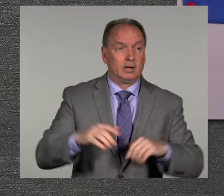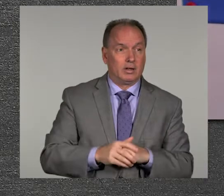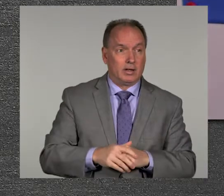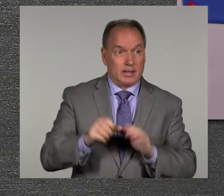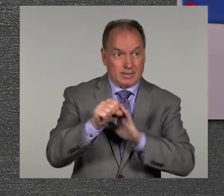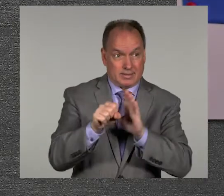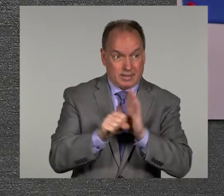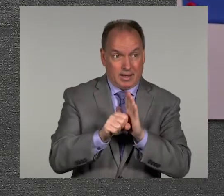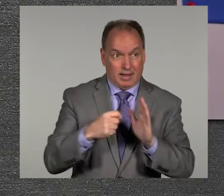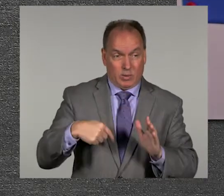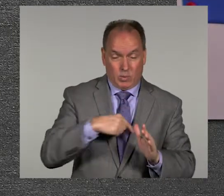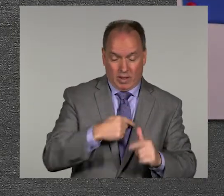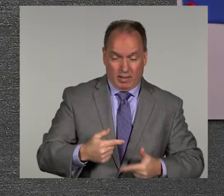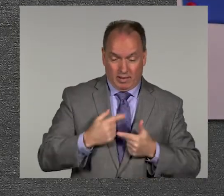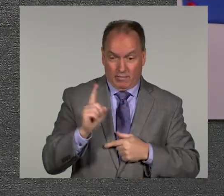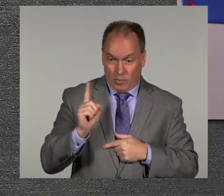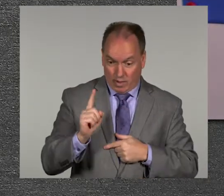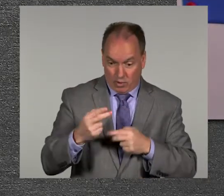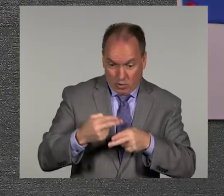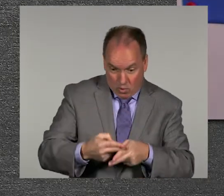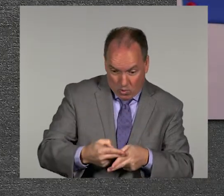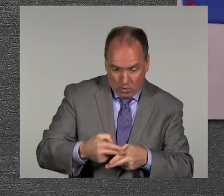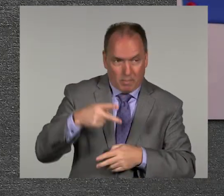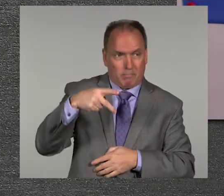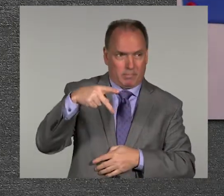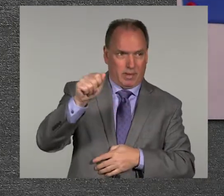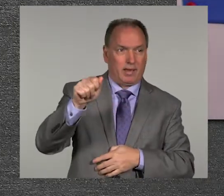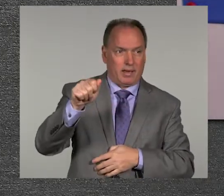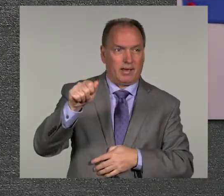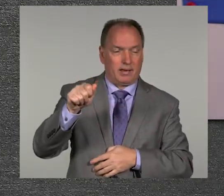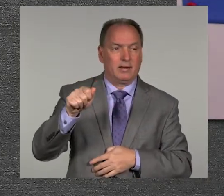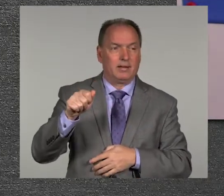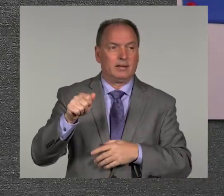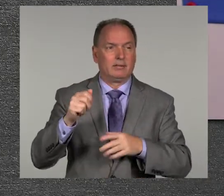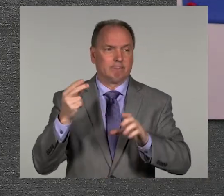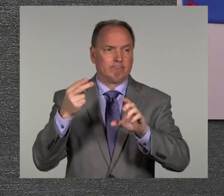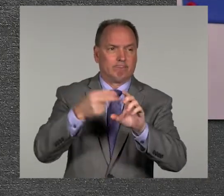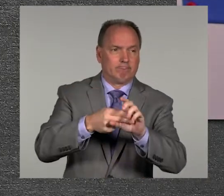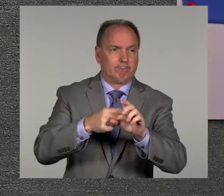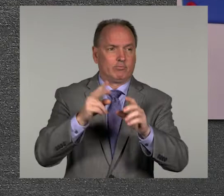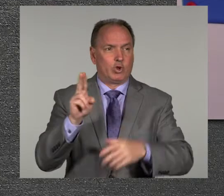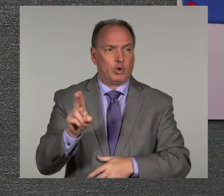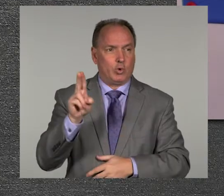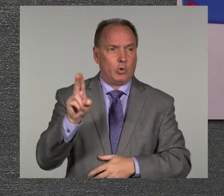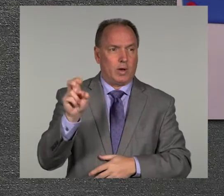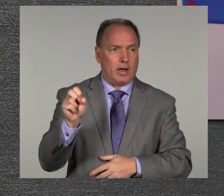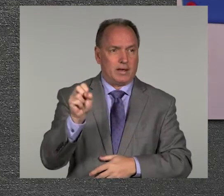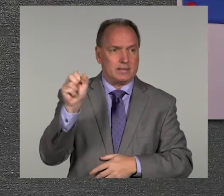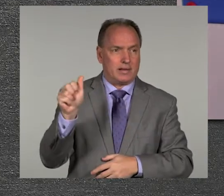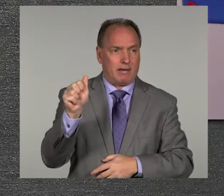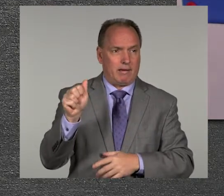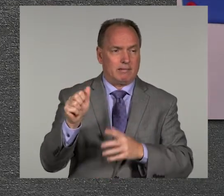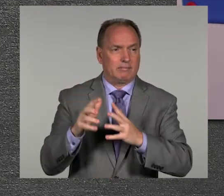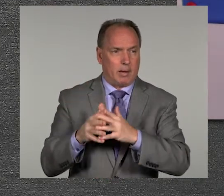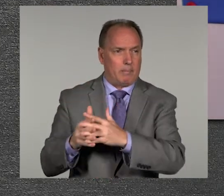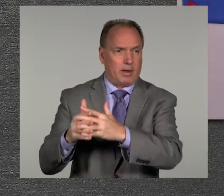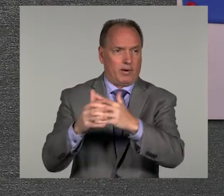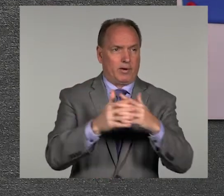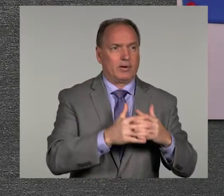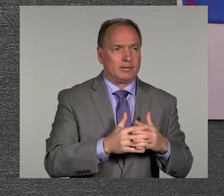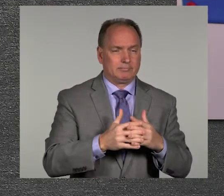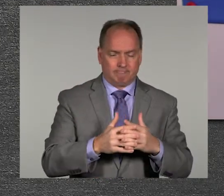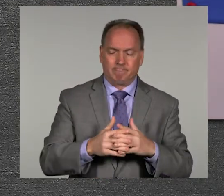is Pennsylvania, and we are a part of the country, the United States of America. Great work,